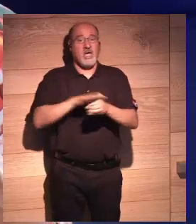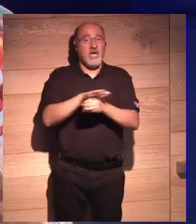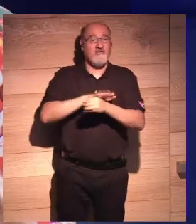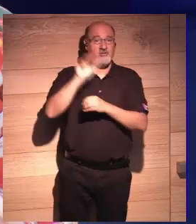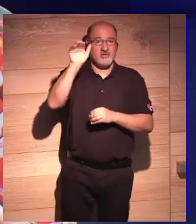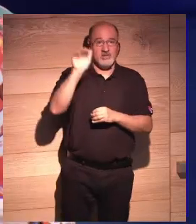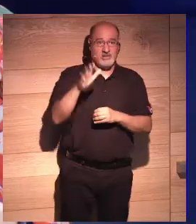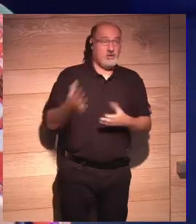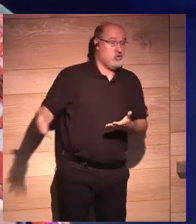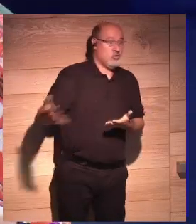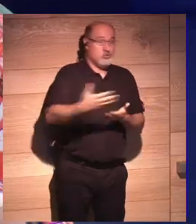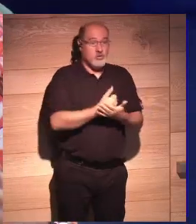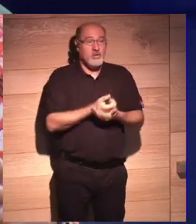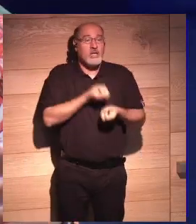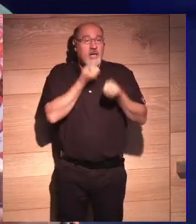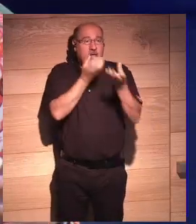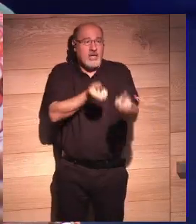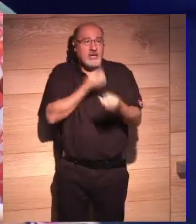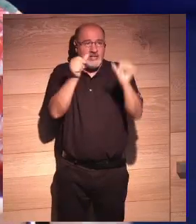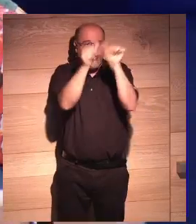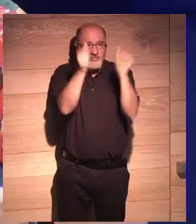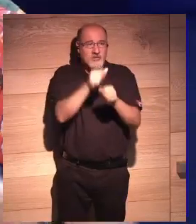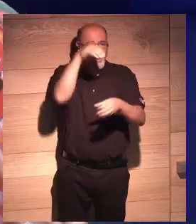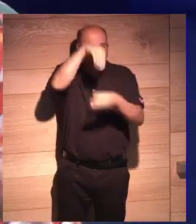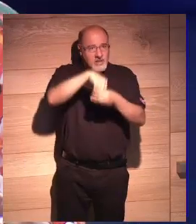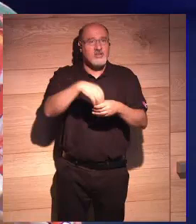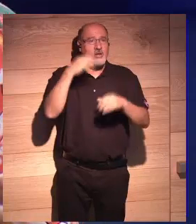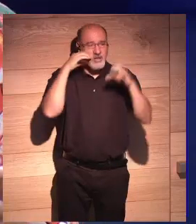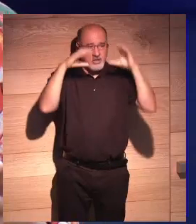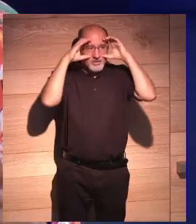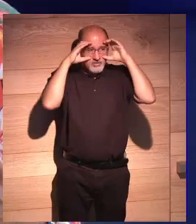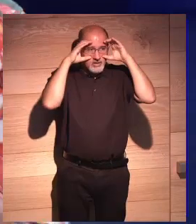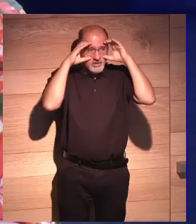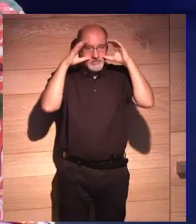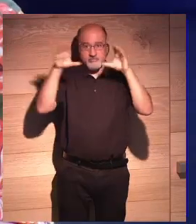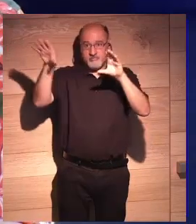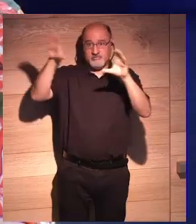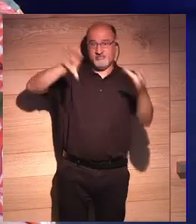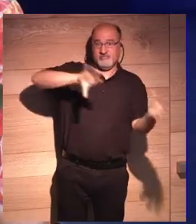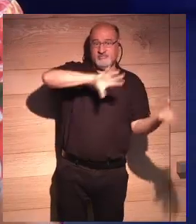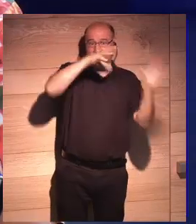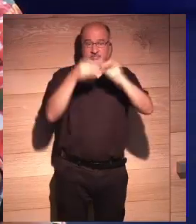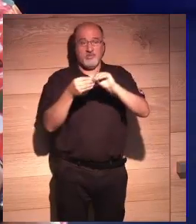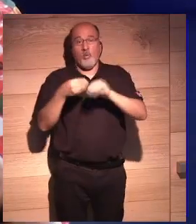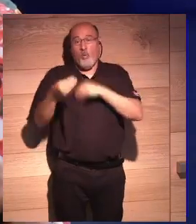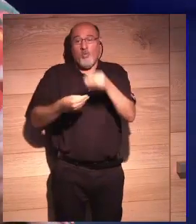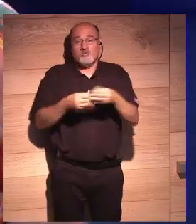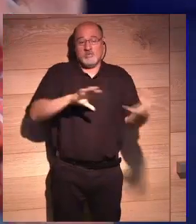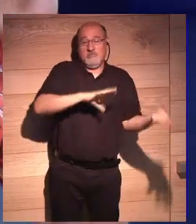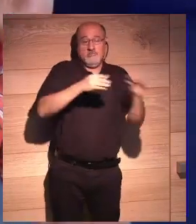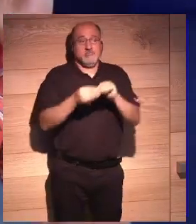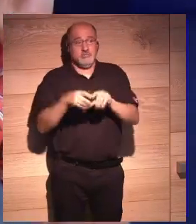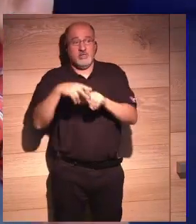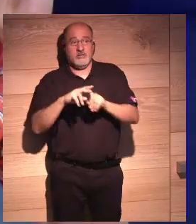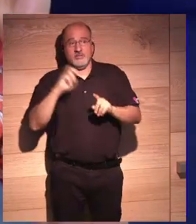at the international level, and that's the source of all narratives that we are now using in VR, with some nuances, of course, but